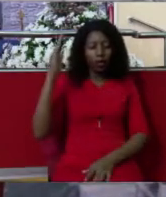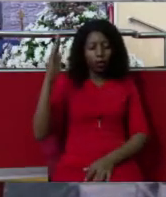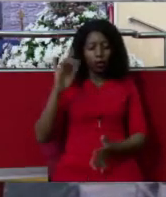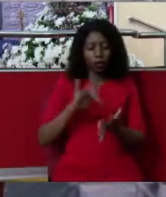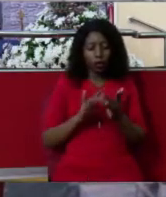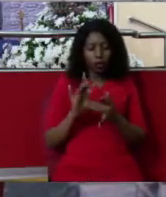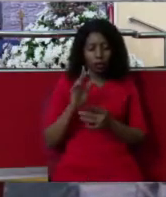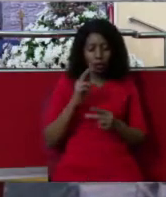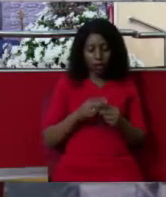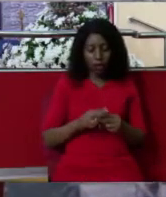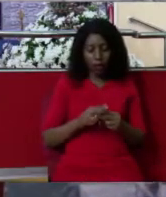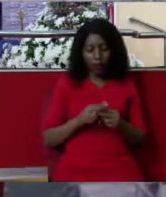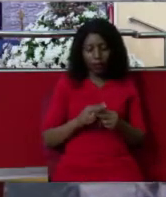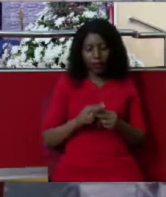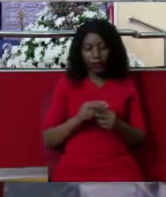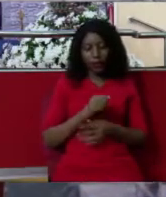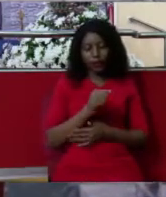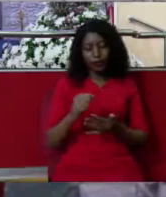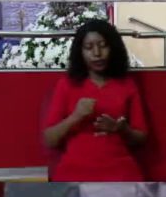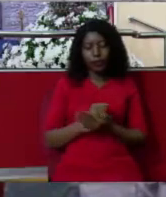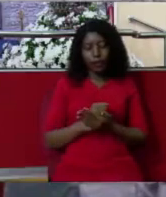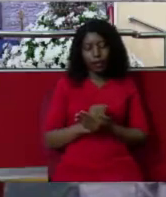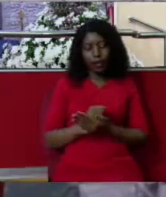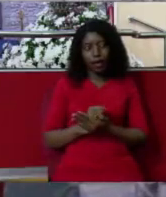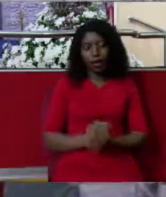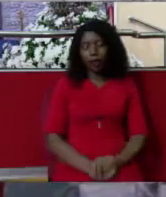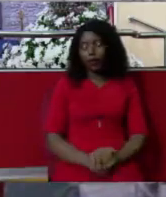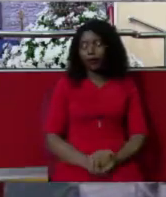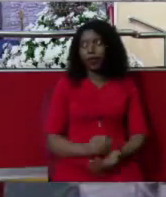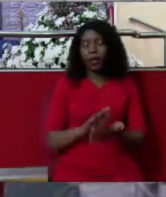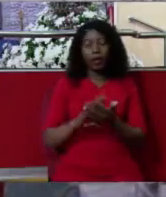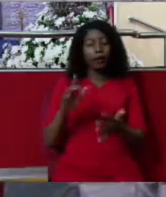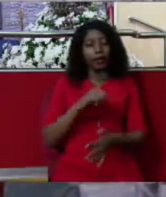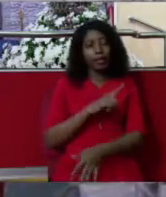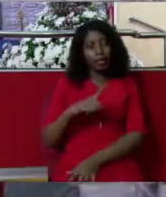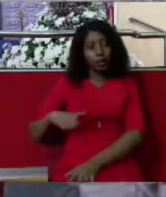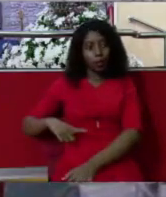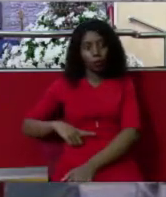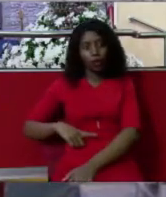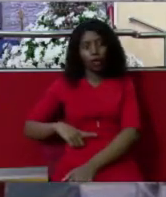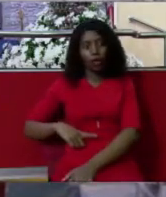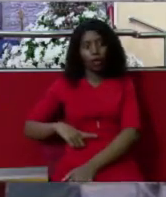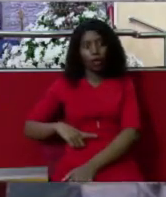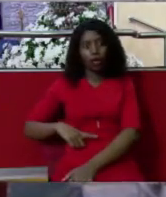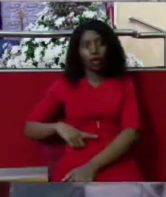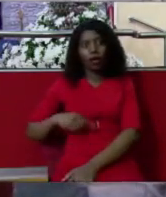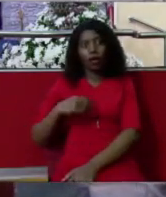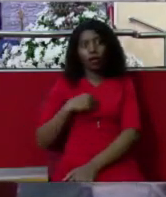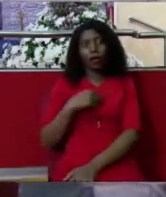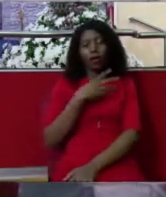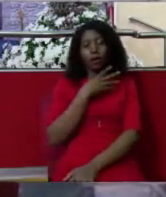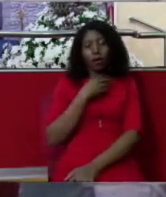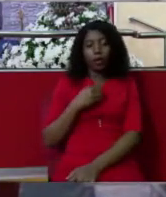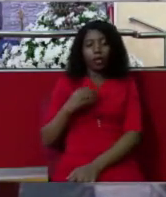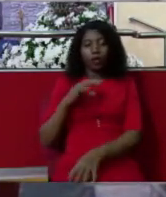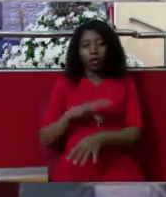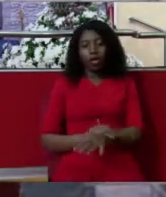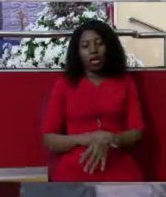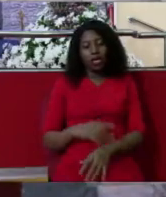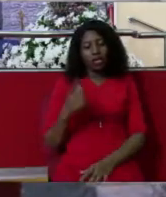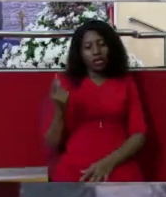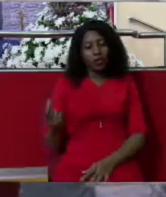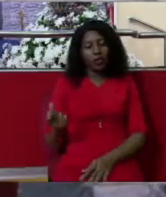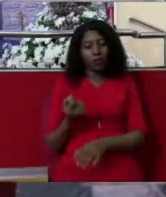Jesus' name. Amen. Bwana Yesu asifiwe. I want to take a few minutes just to bring God's word to